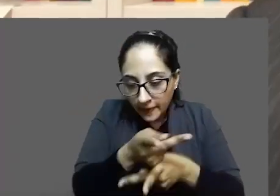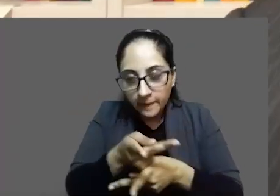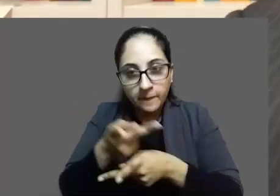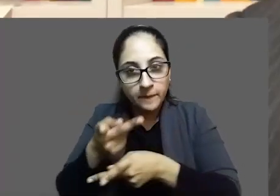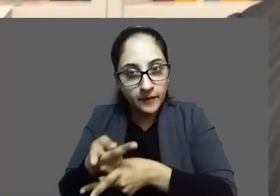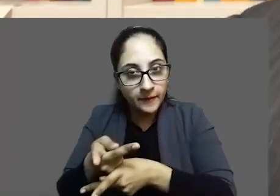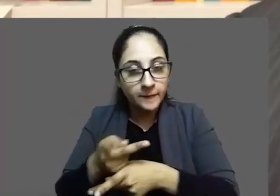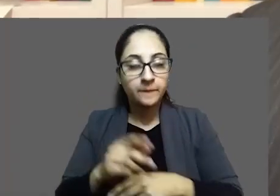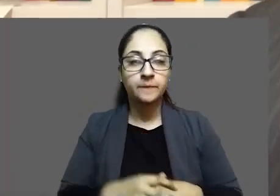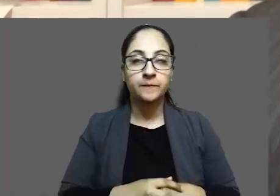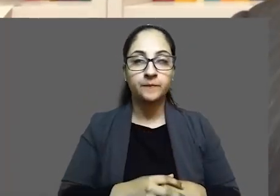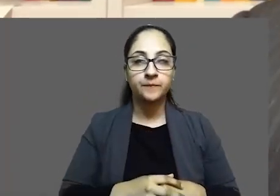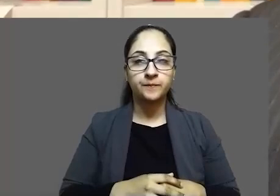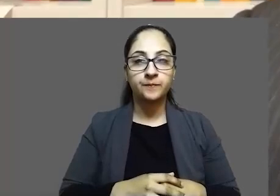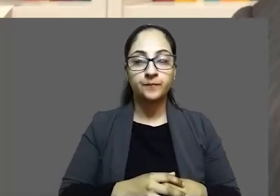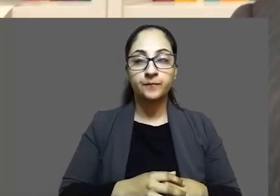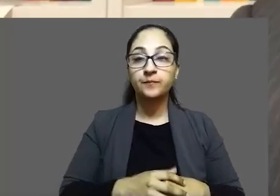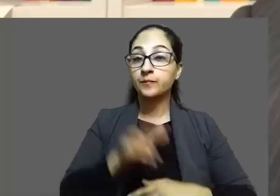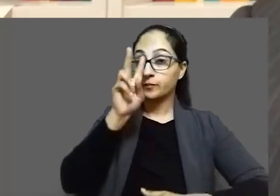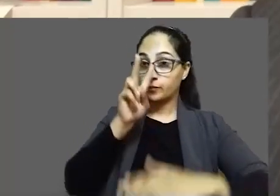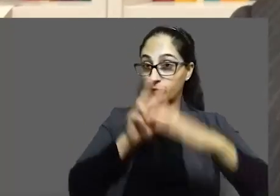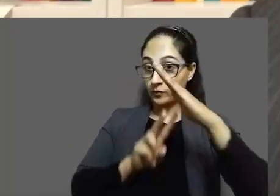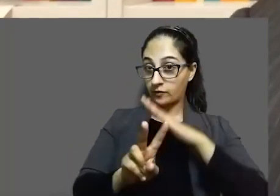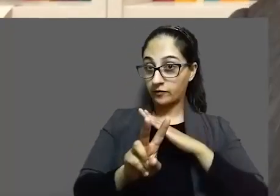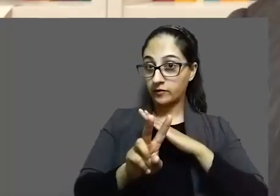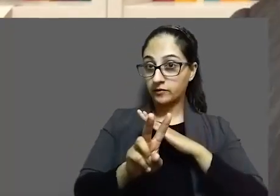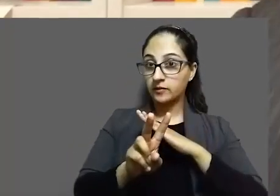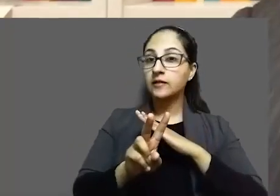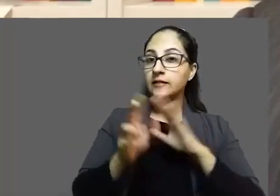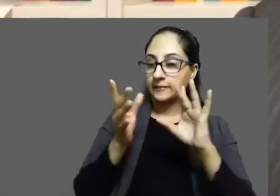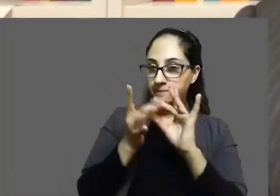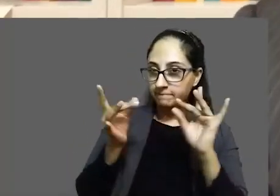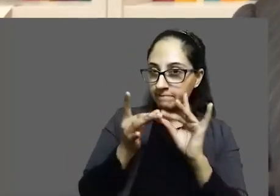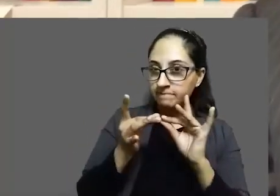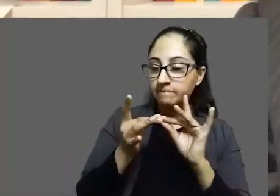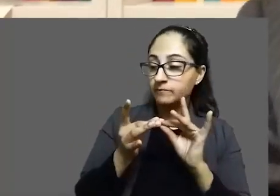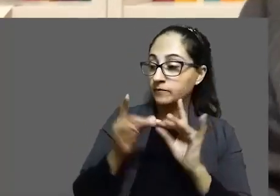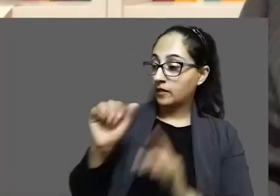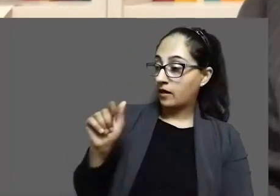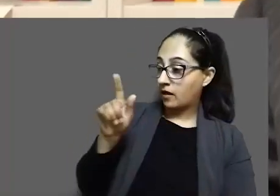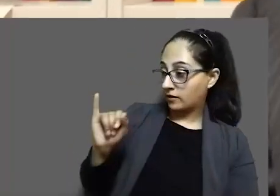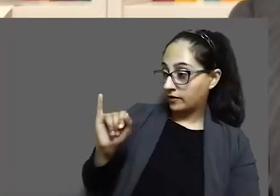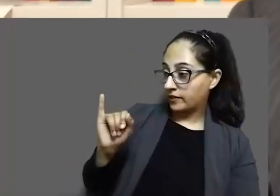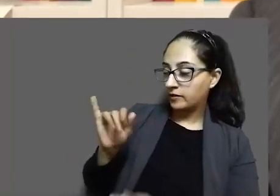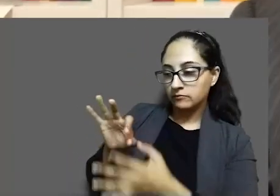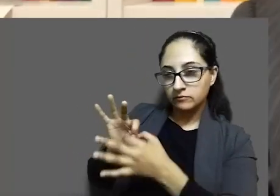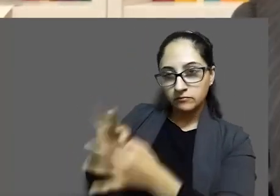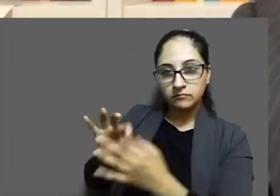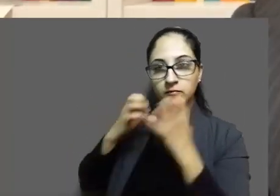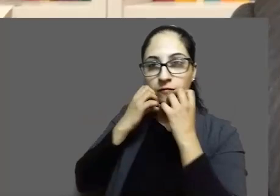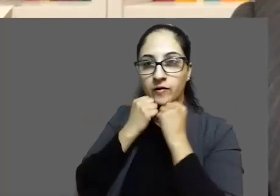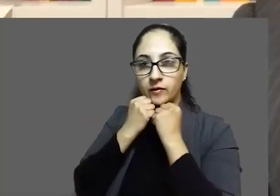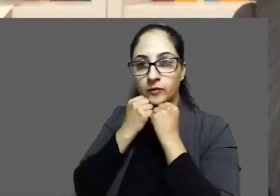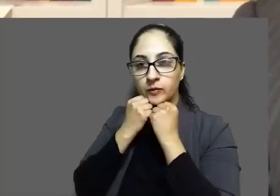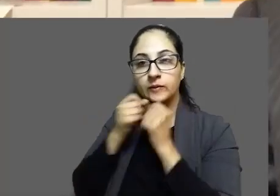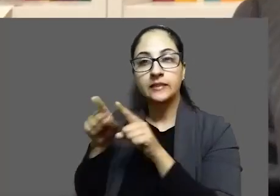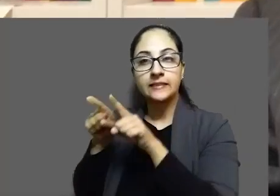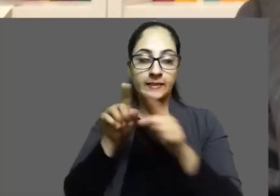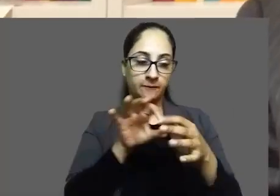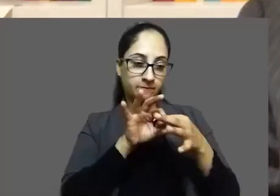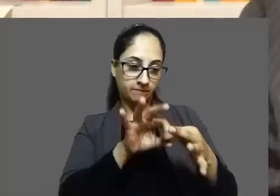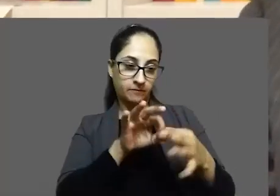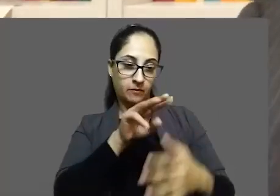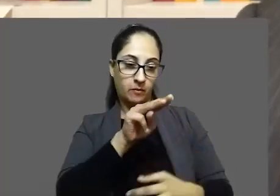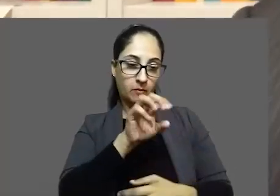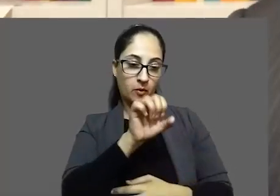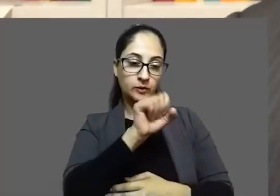ways in which he takes care of his children. The Prophet, peace be upon him, and his family says, Ali is to me as Aaron was to